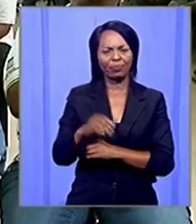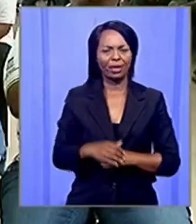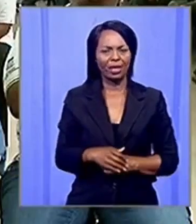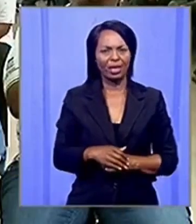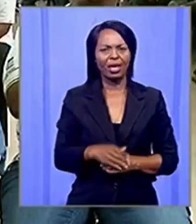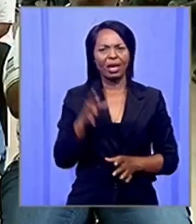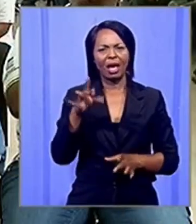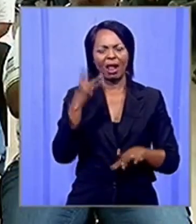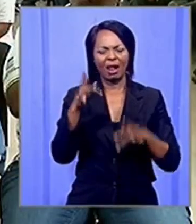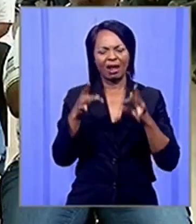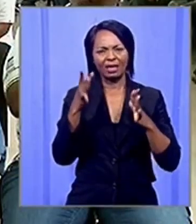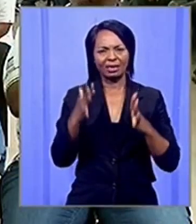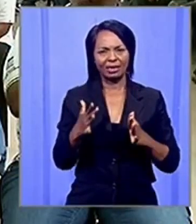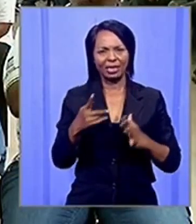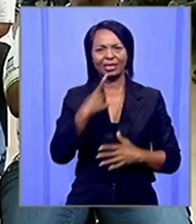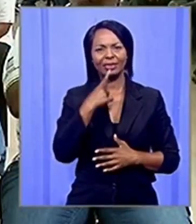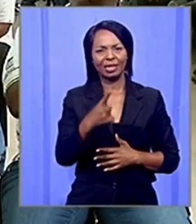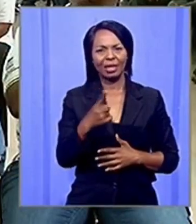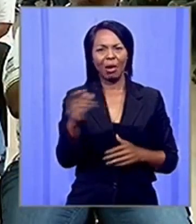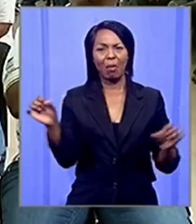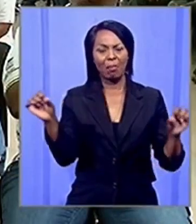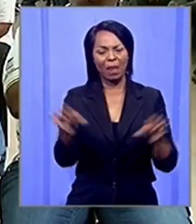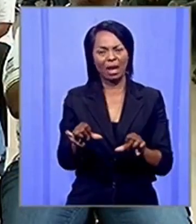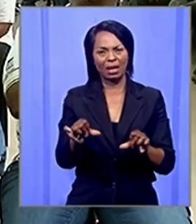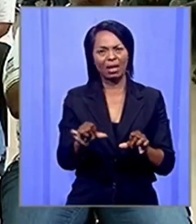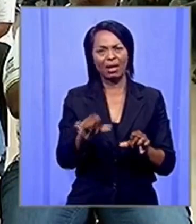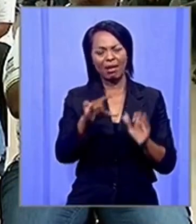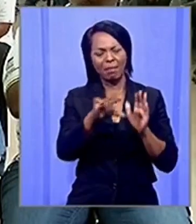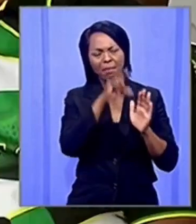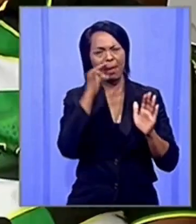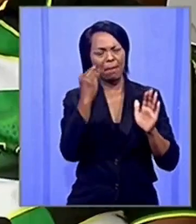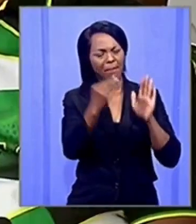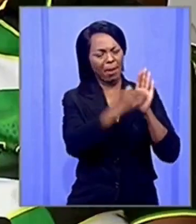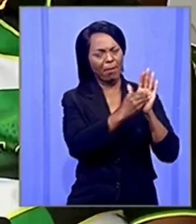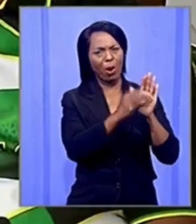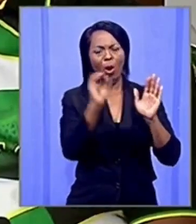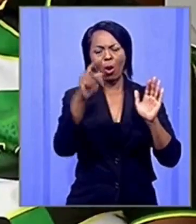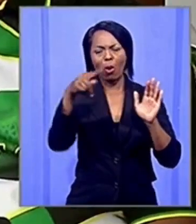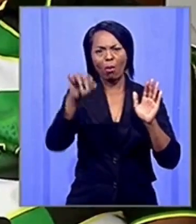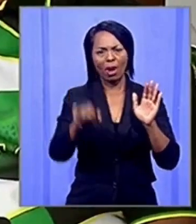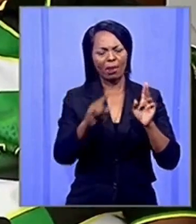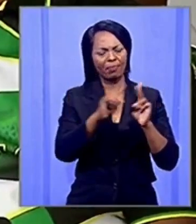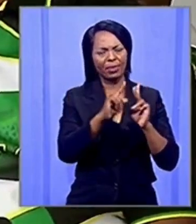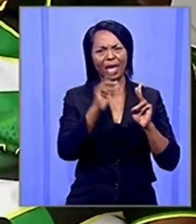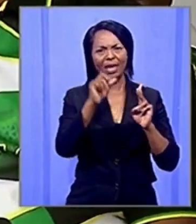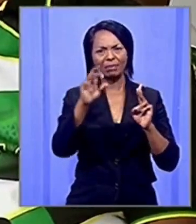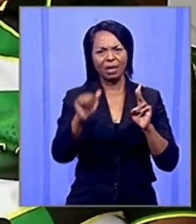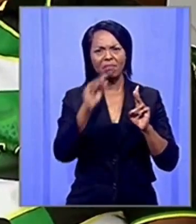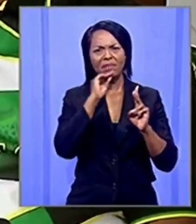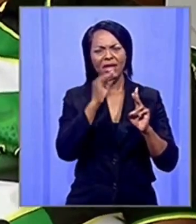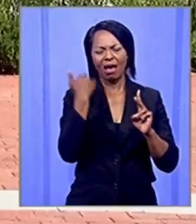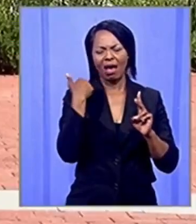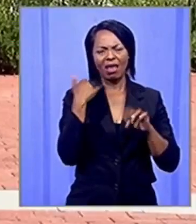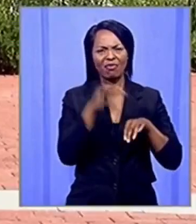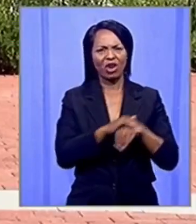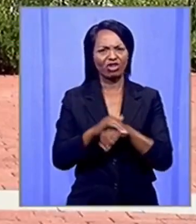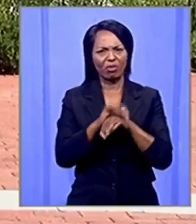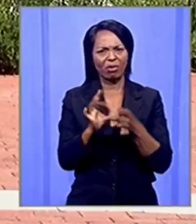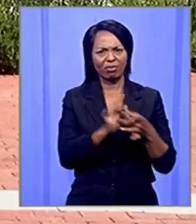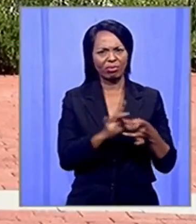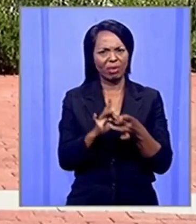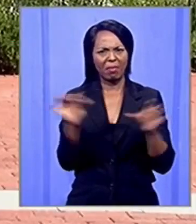wa dipolotiki a re go bua gwa ga Oupa Kgwabane le Elsabe Rockman go kaya gore lekoko le khutlisa botsamaisi jwa kgale. O sona